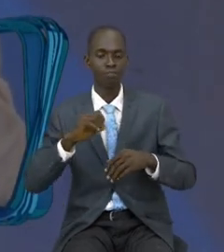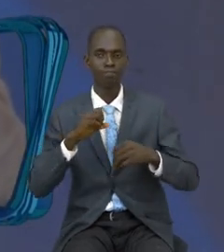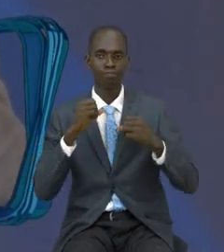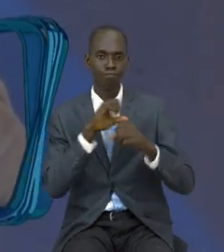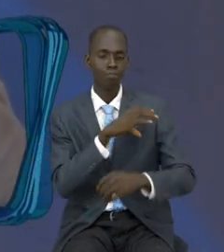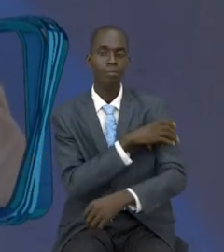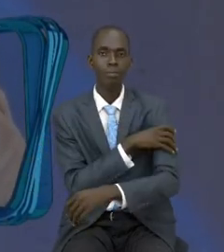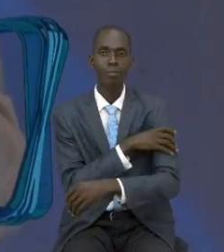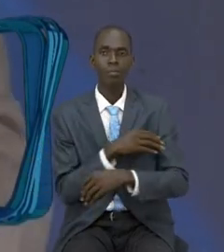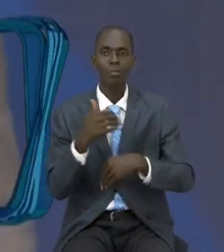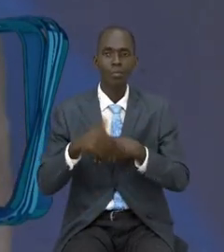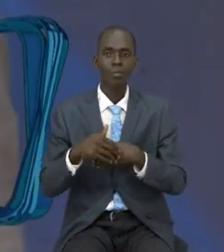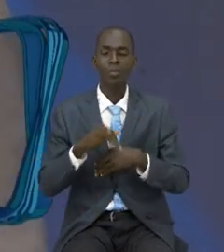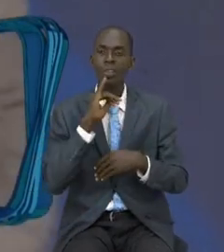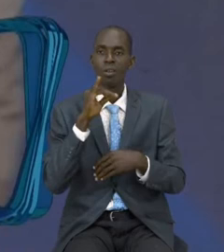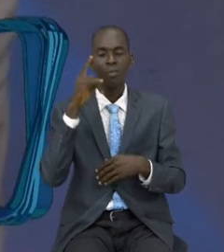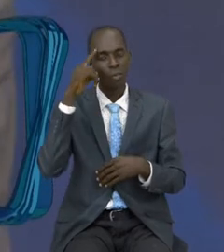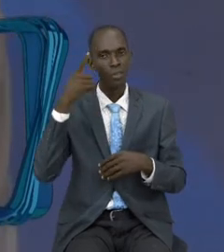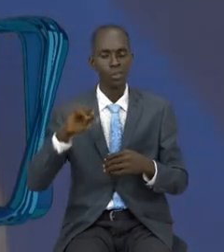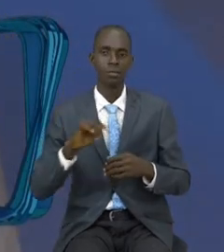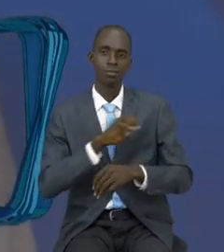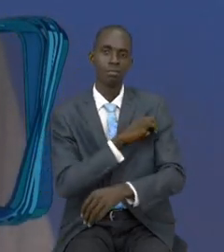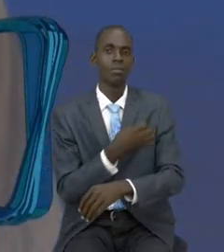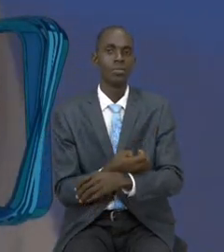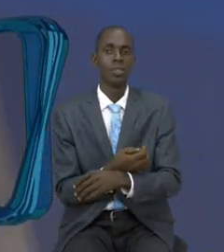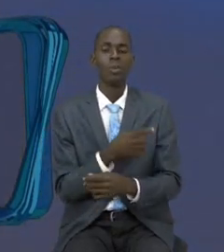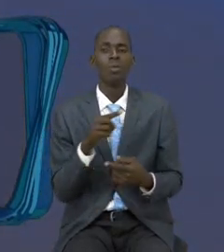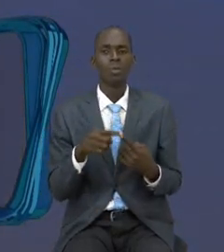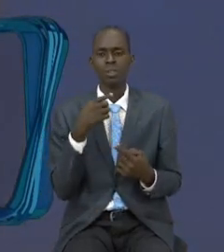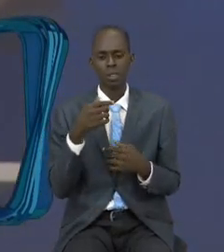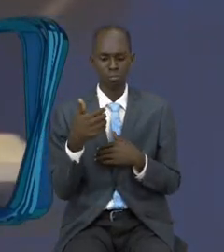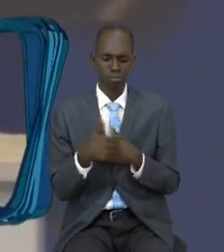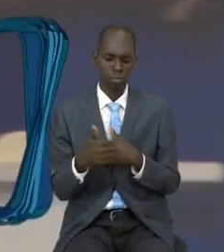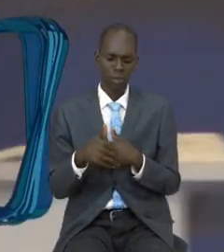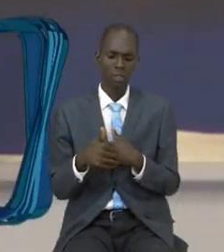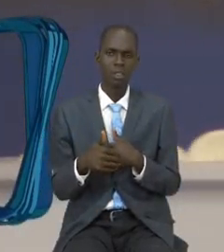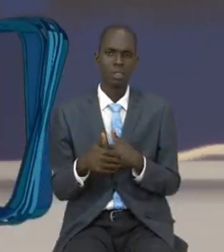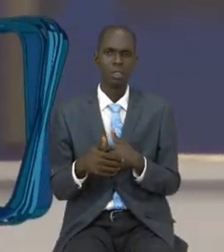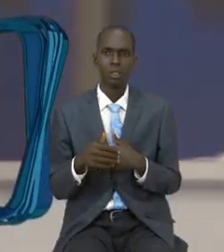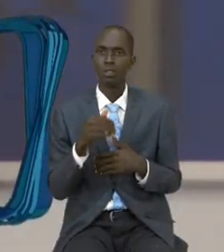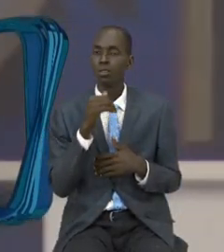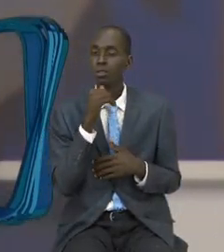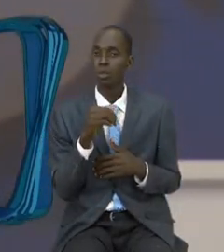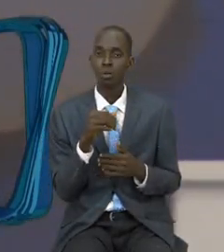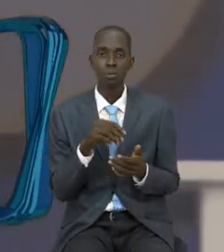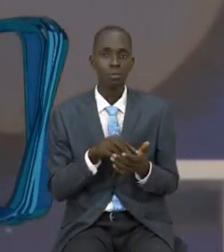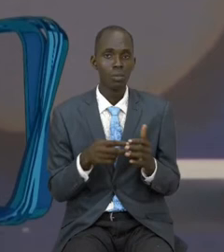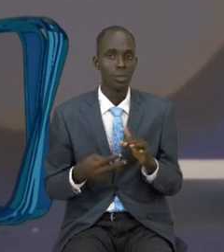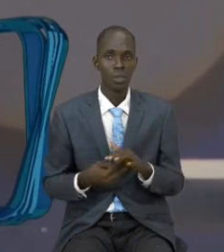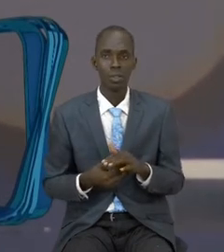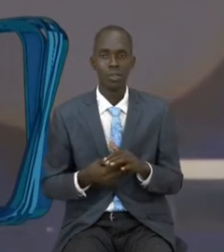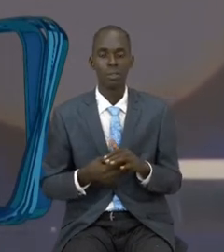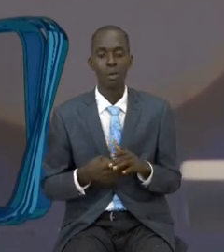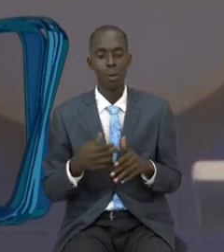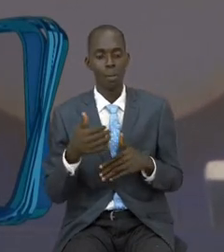Bread is for the power. Now, when he said bread there, he's not talking only about